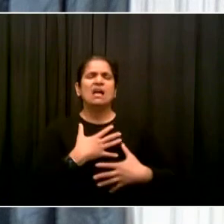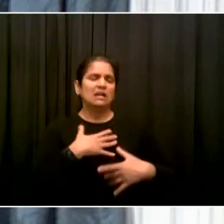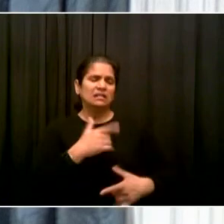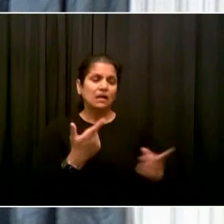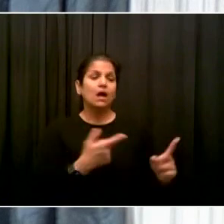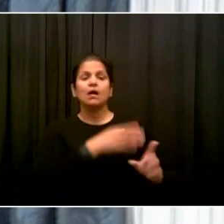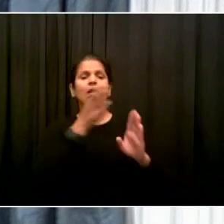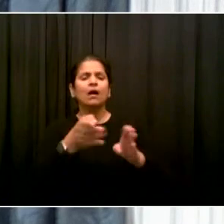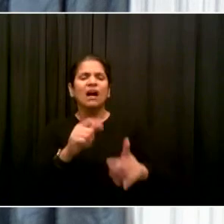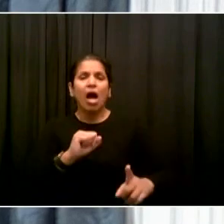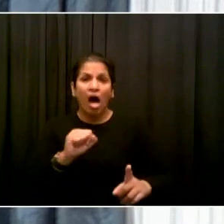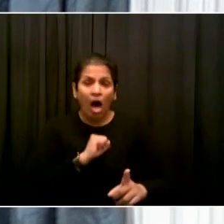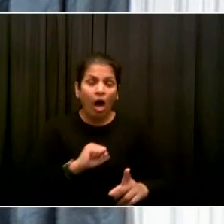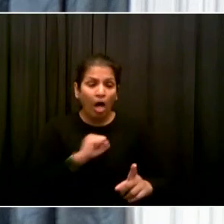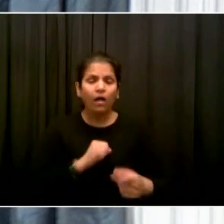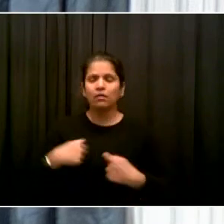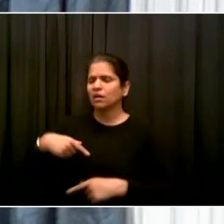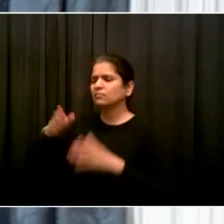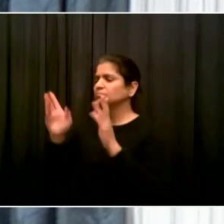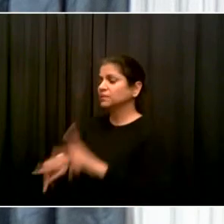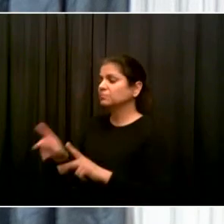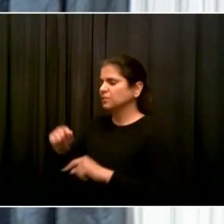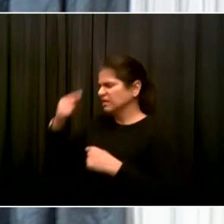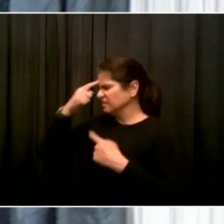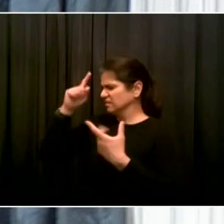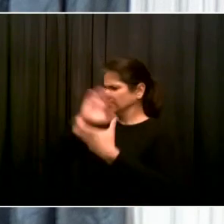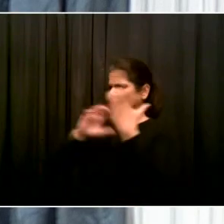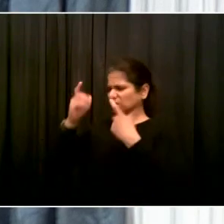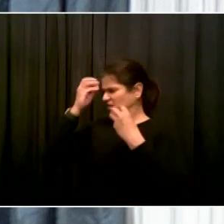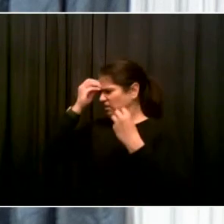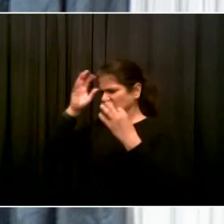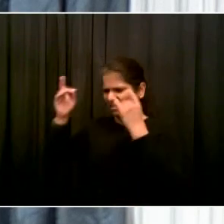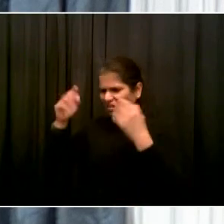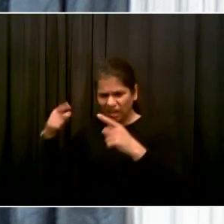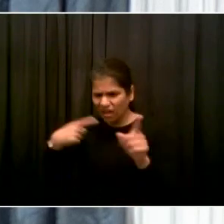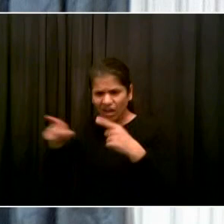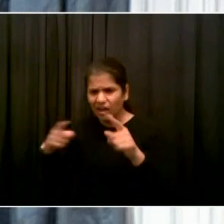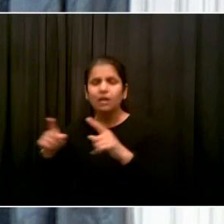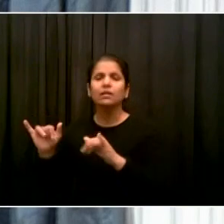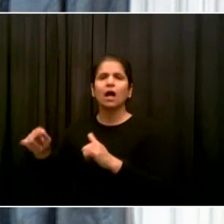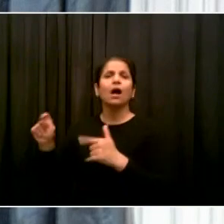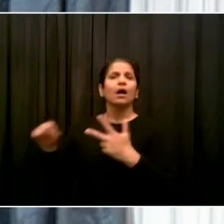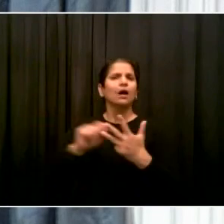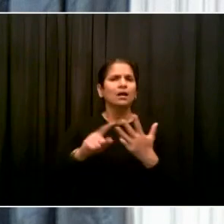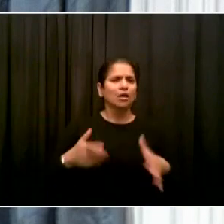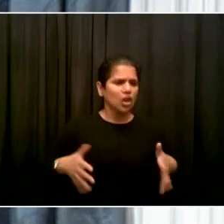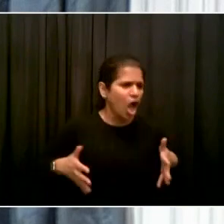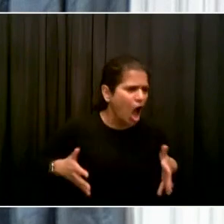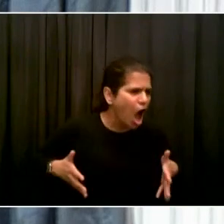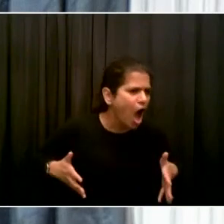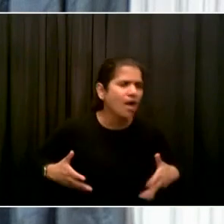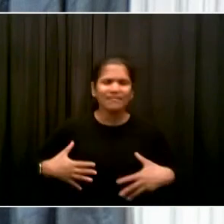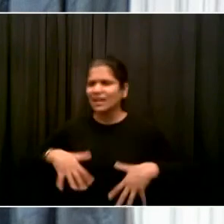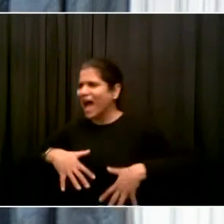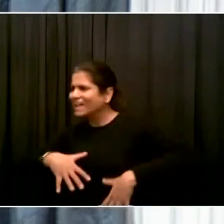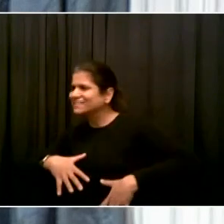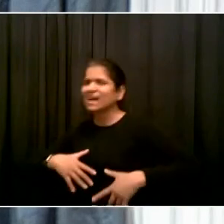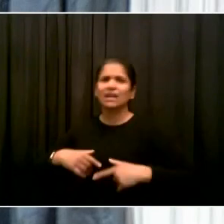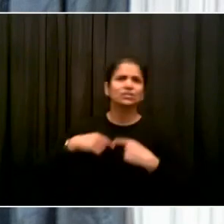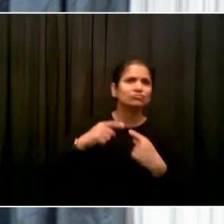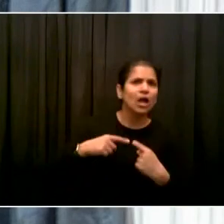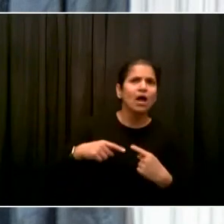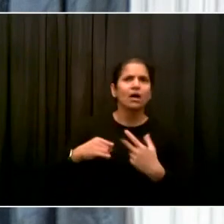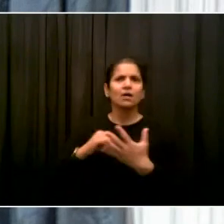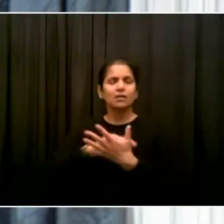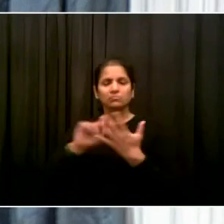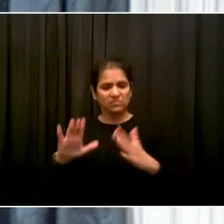infection. Things that were taken for granted before they became infected with COVID-19, like showering, getting up to go to the bathroom, dressing, preparing